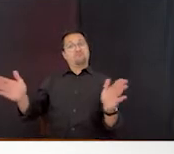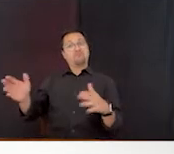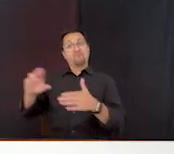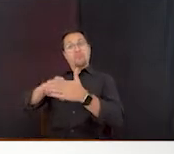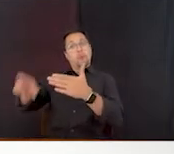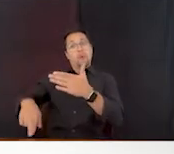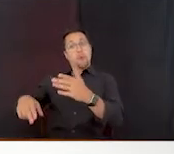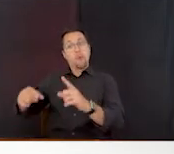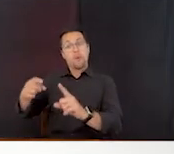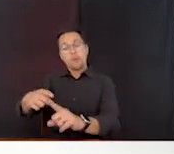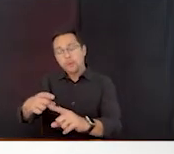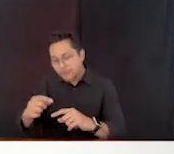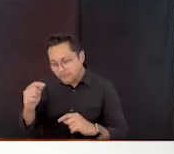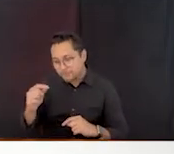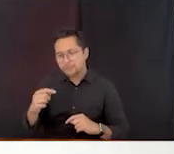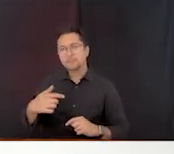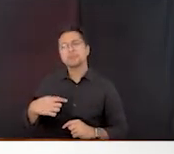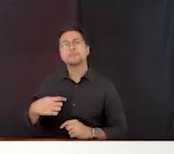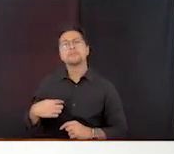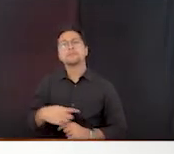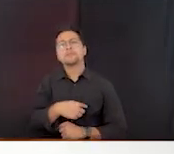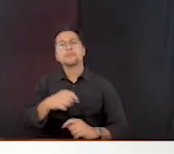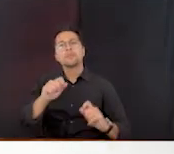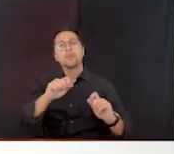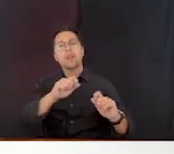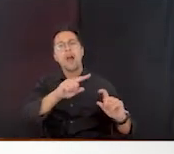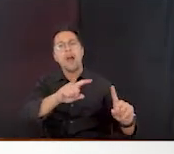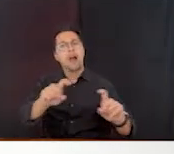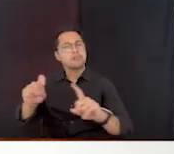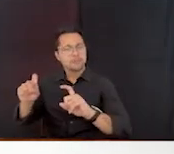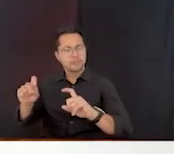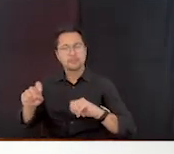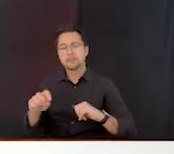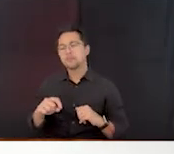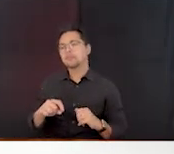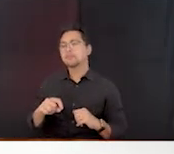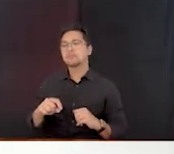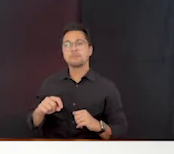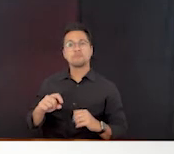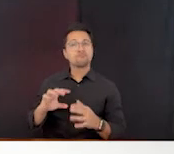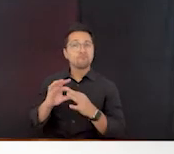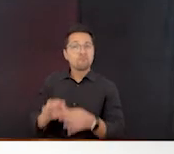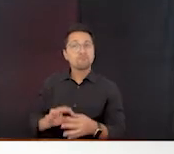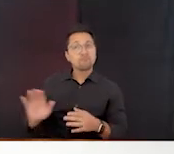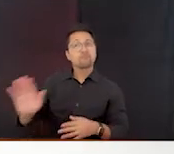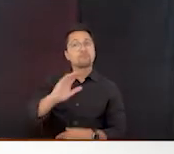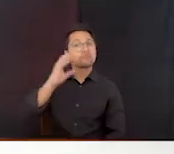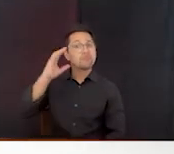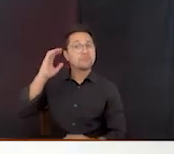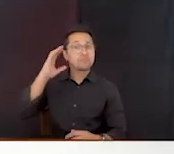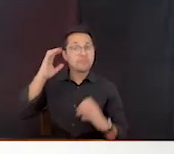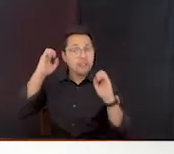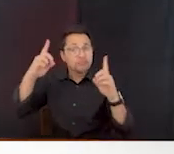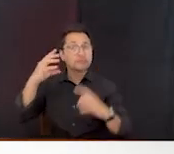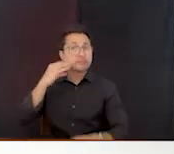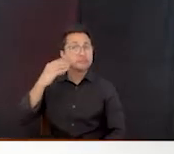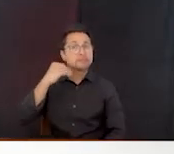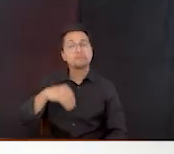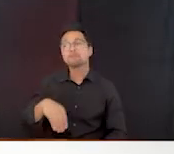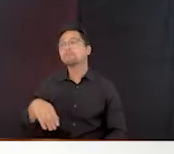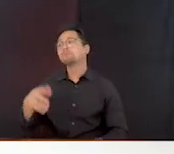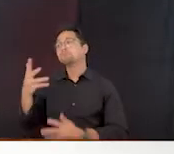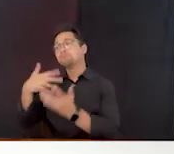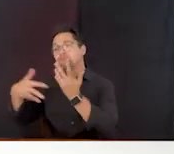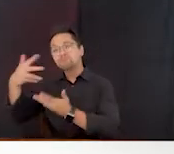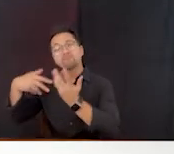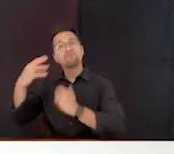small survey that tested students with and without disabilities at Florida State. And so